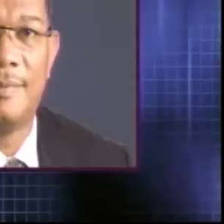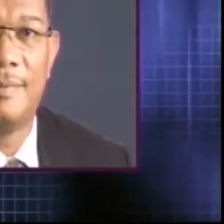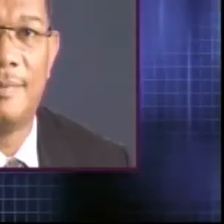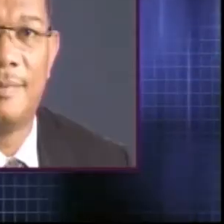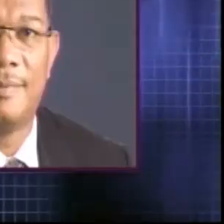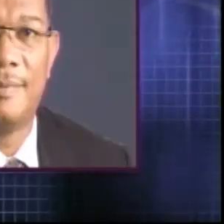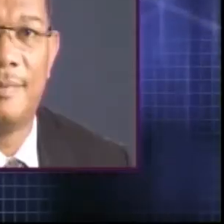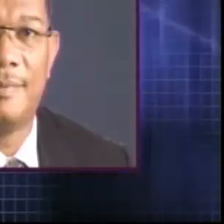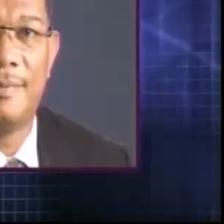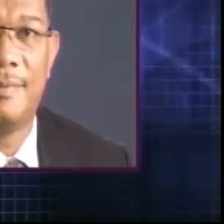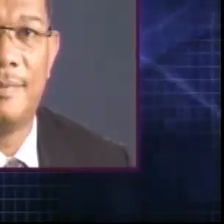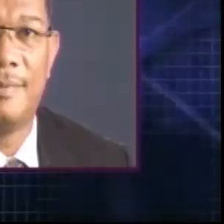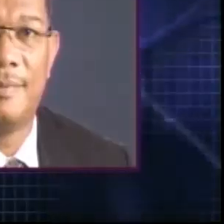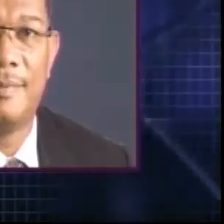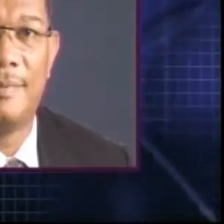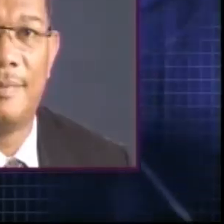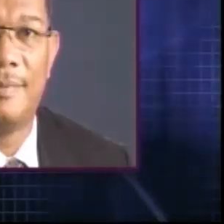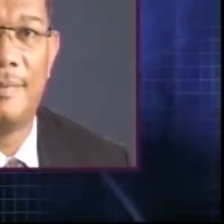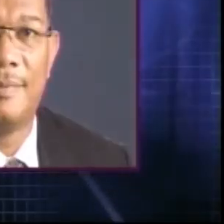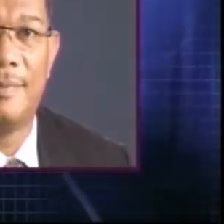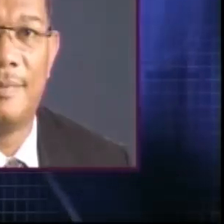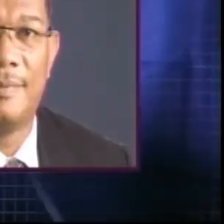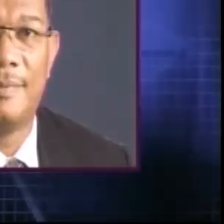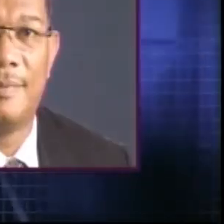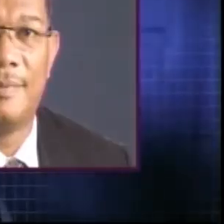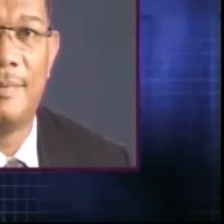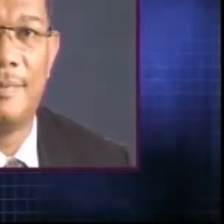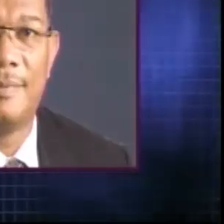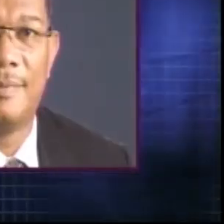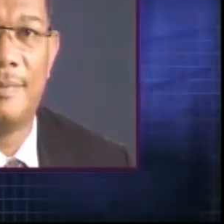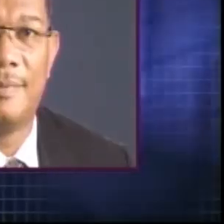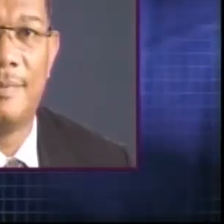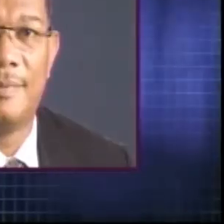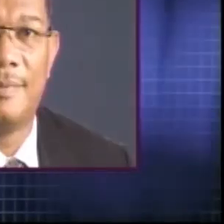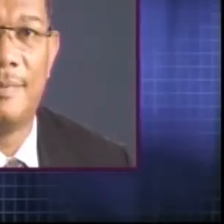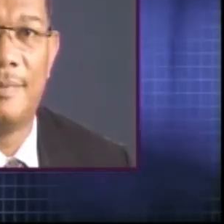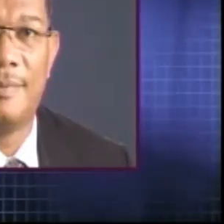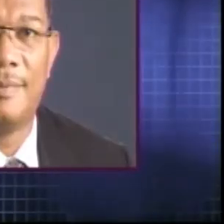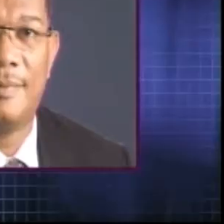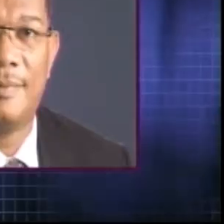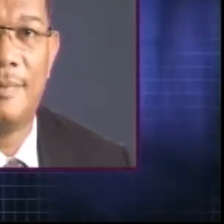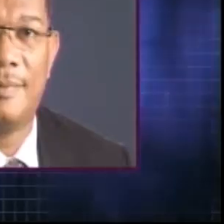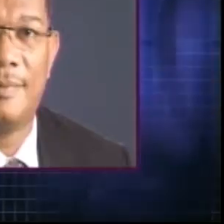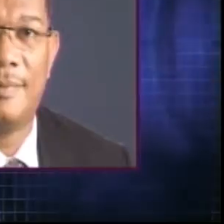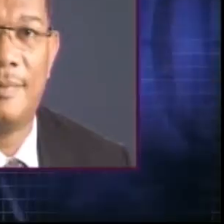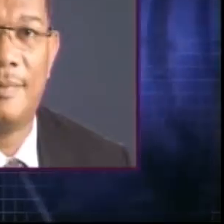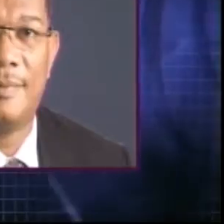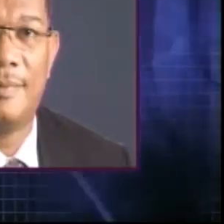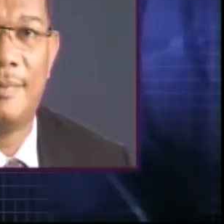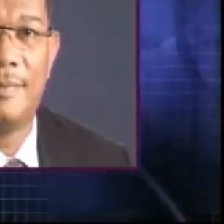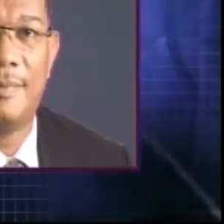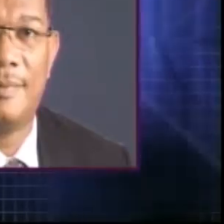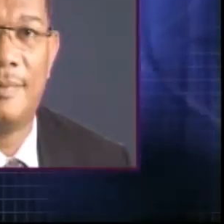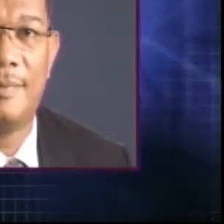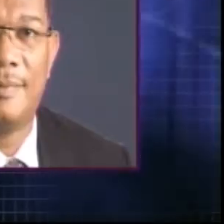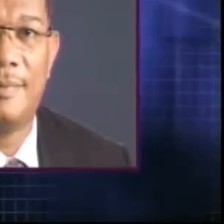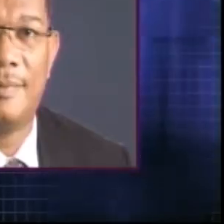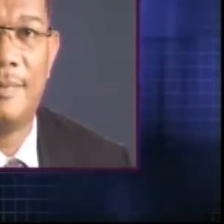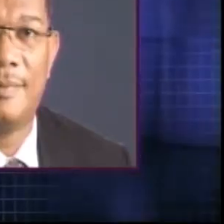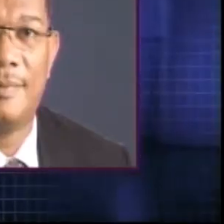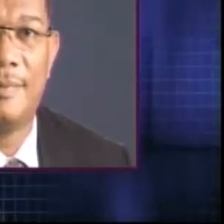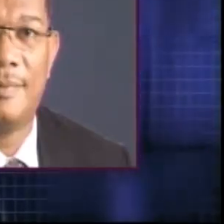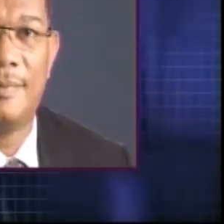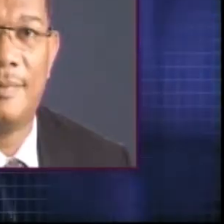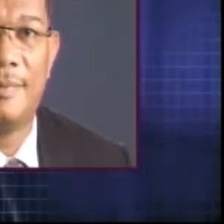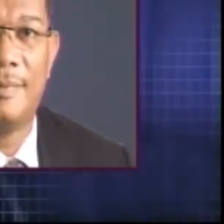having first joined Digicel in 2006 as head of sales. He also assumed responsibility for marketing before